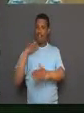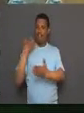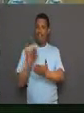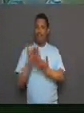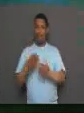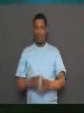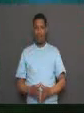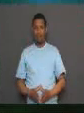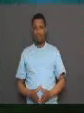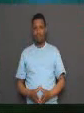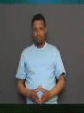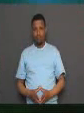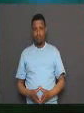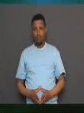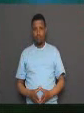economy.